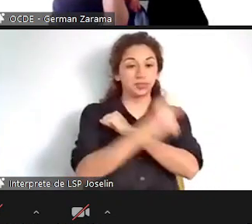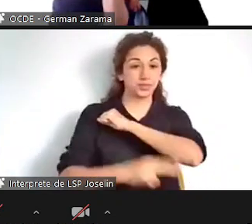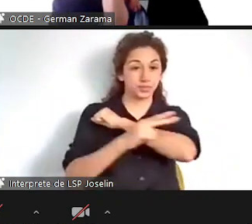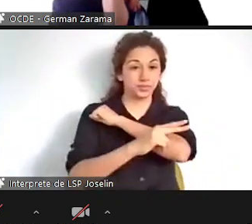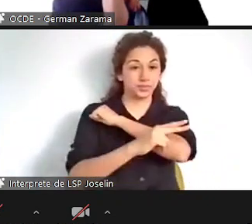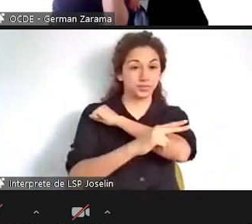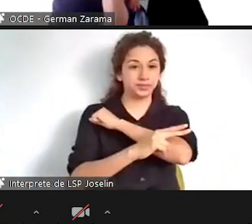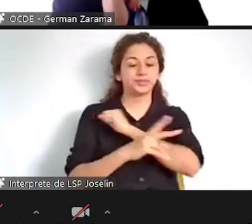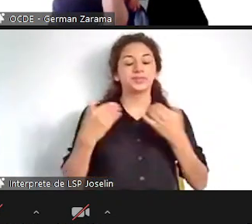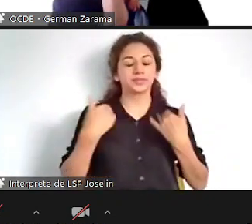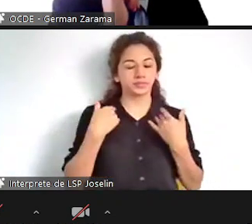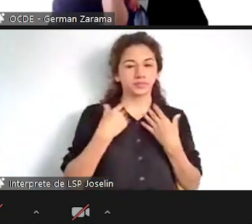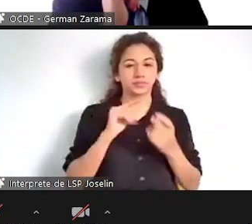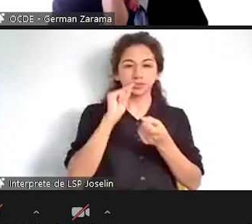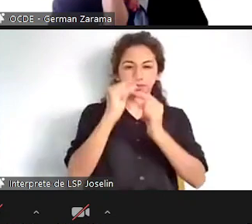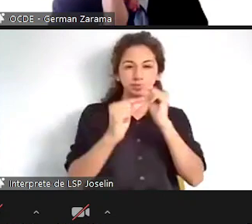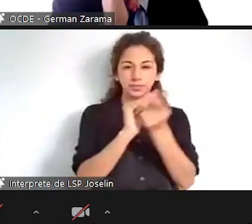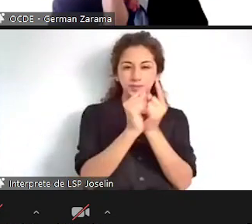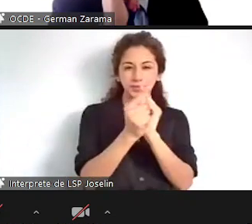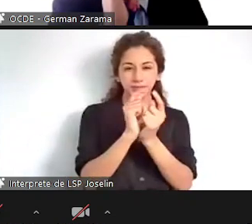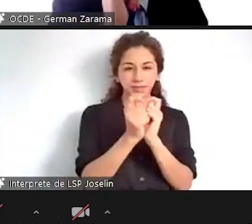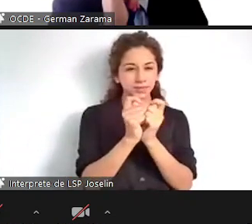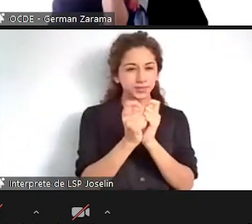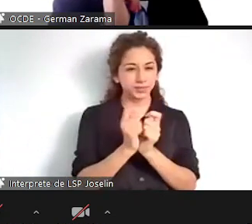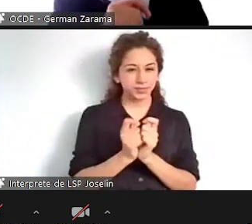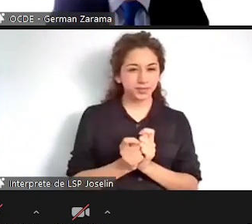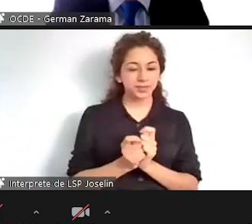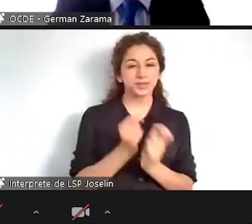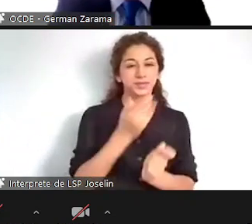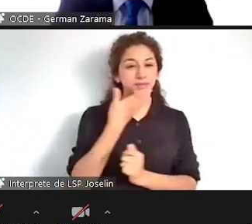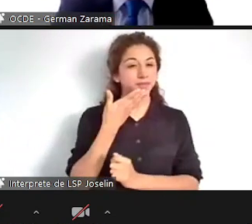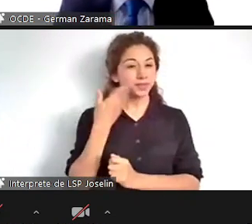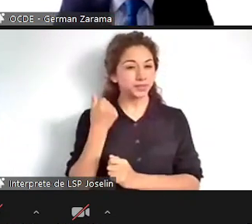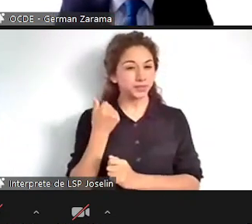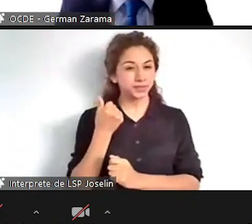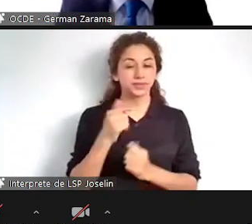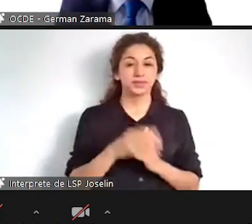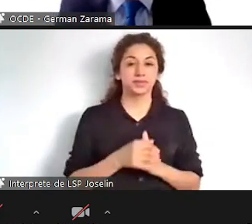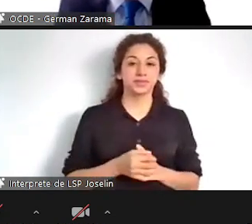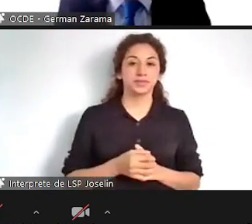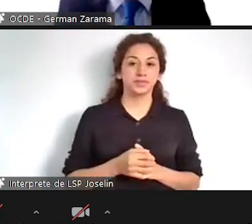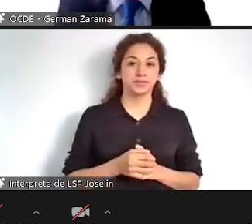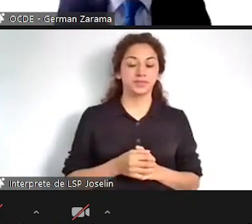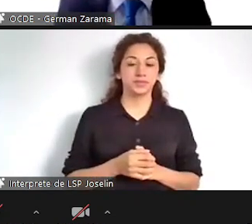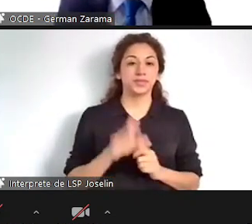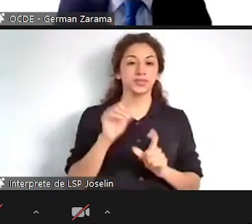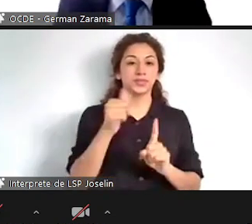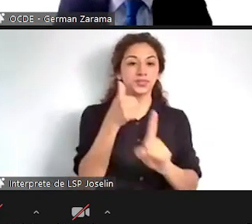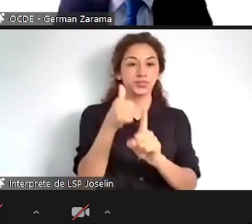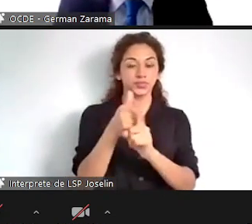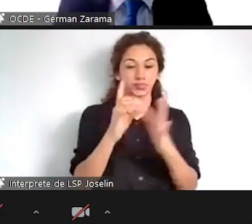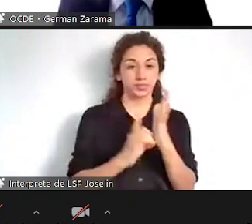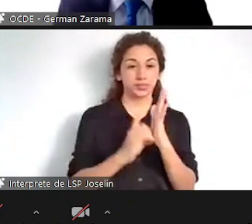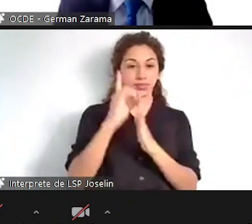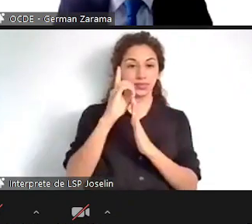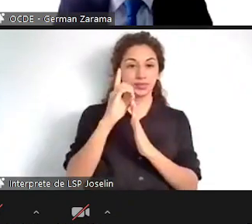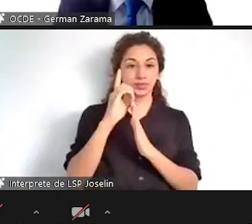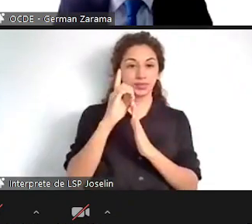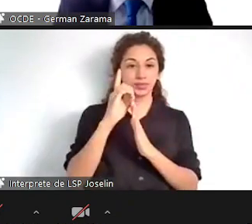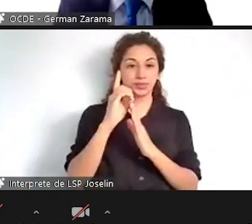plan and continue perfecting it adequate adjusting it to the